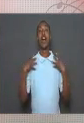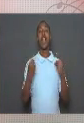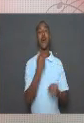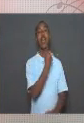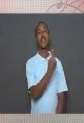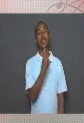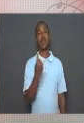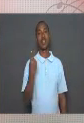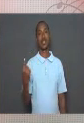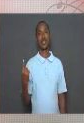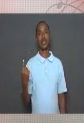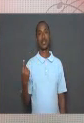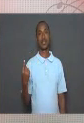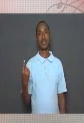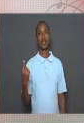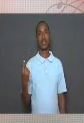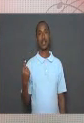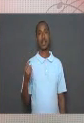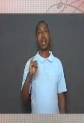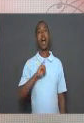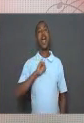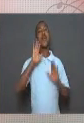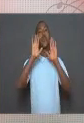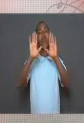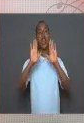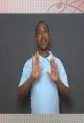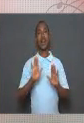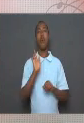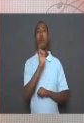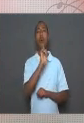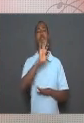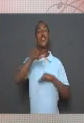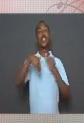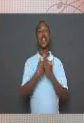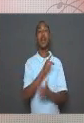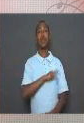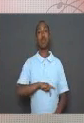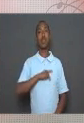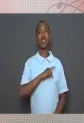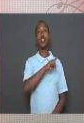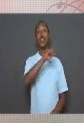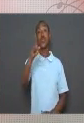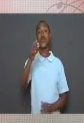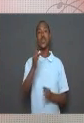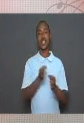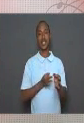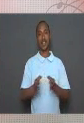Hello, everyone. I wonder what general properties you